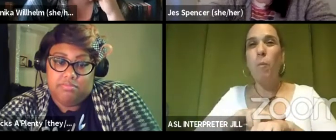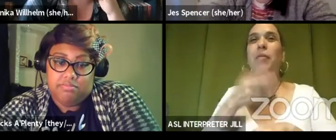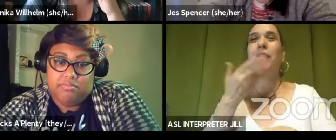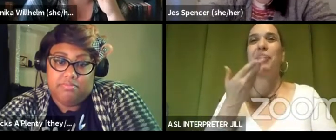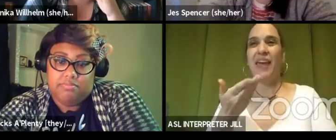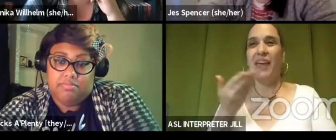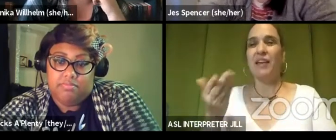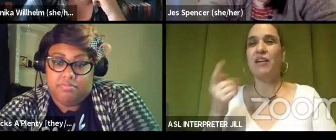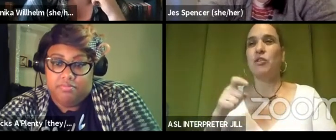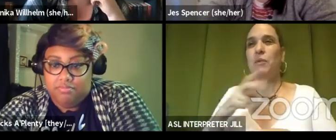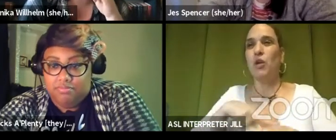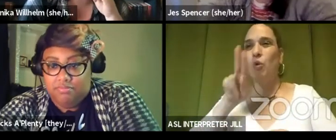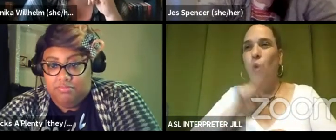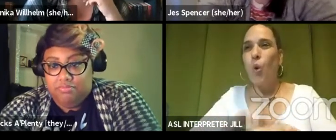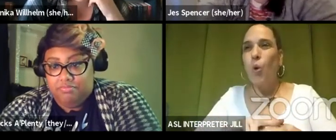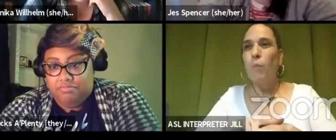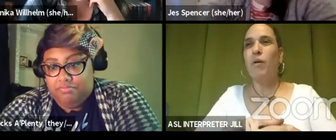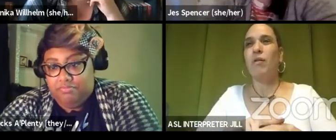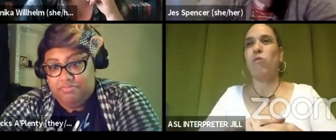normal thing to